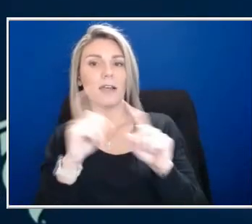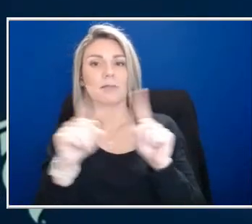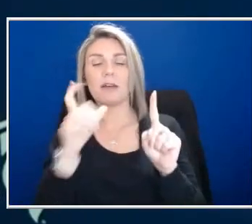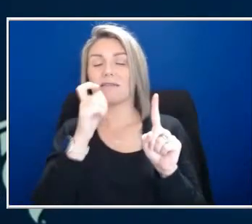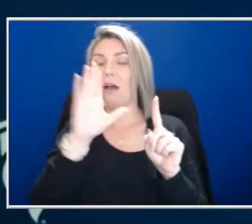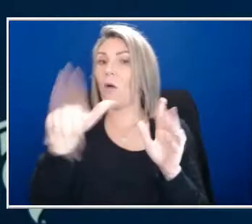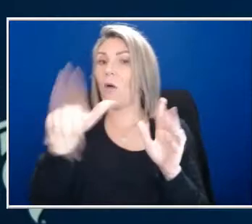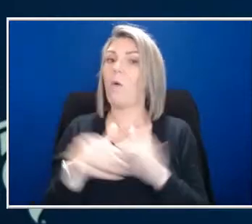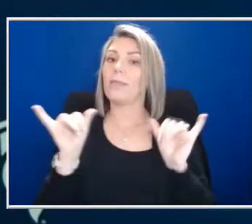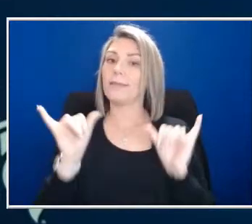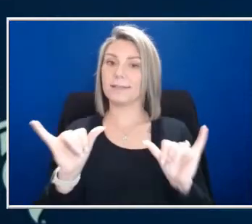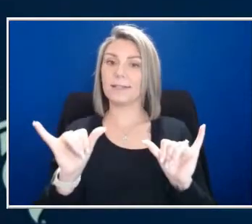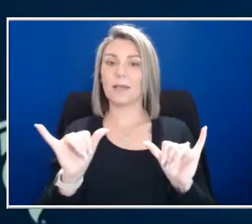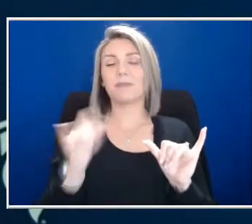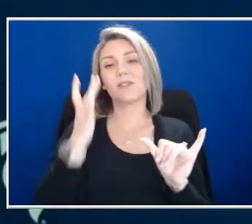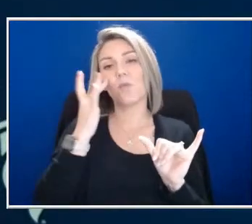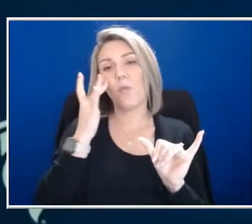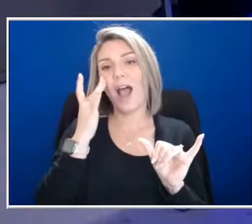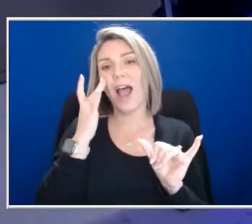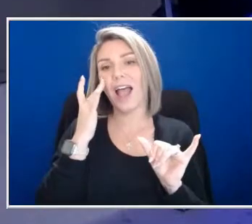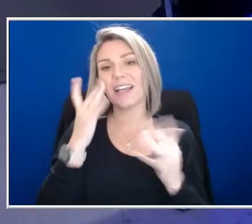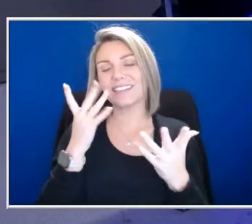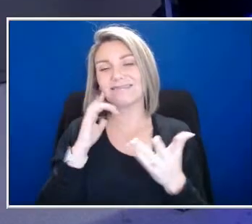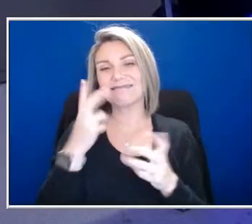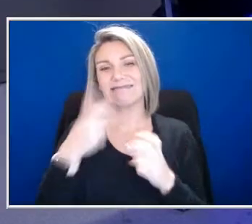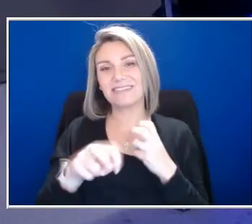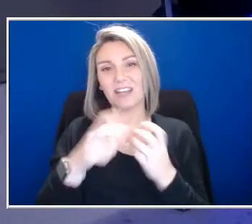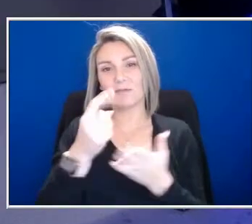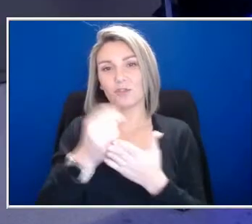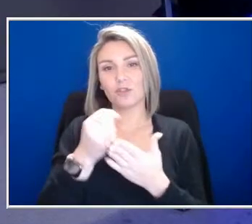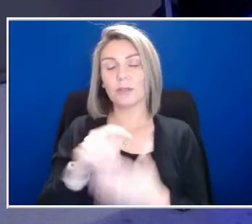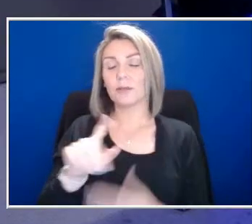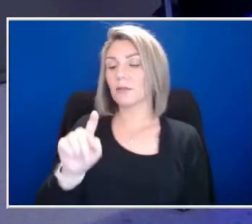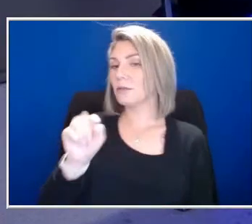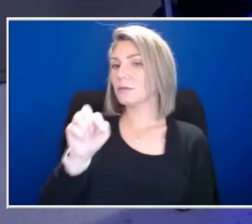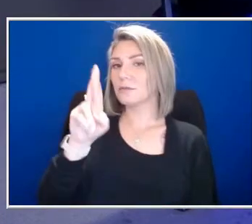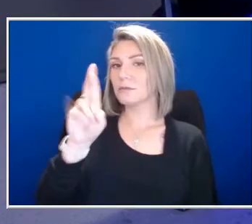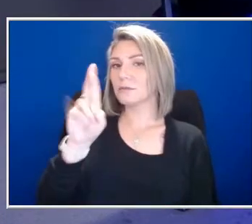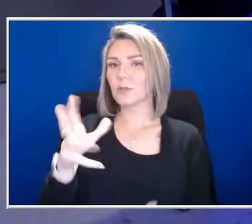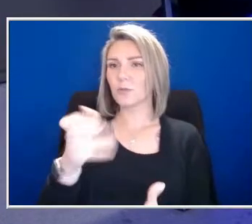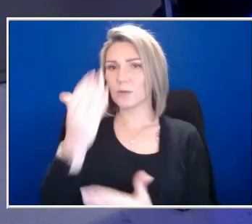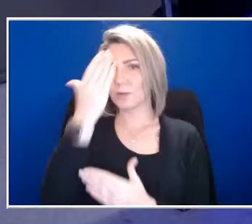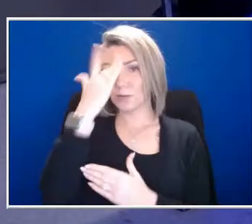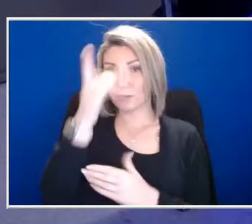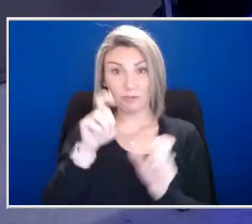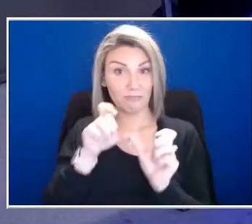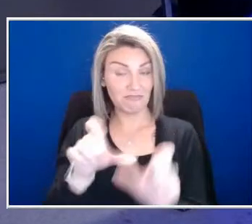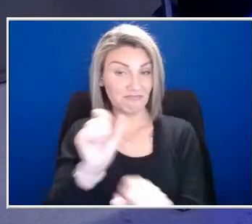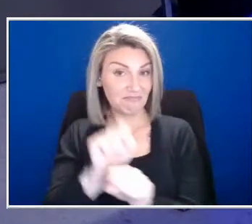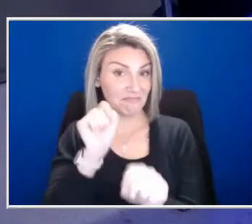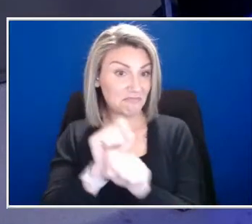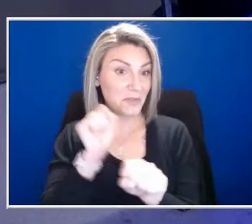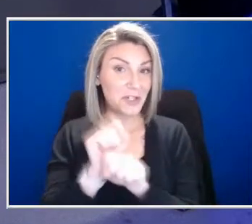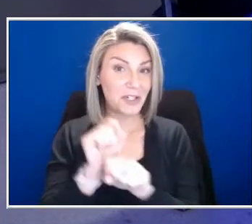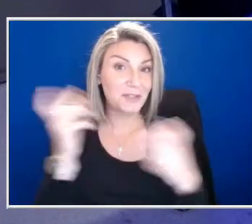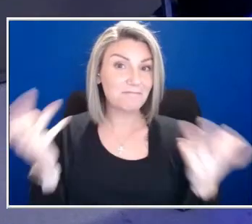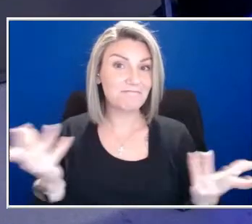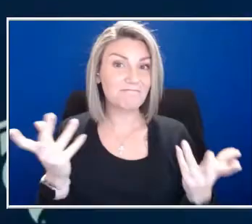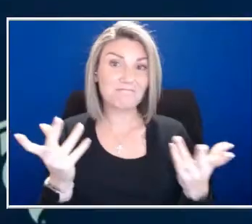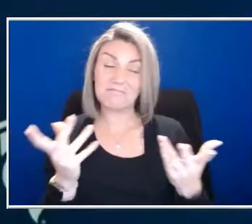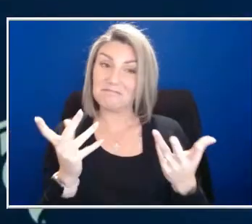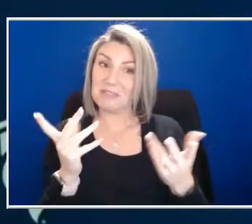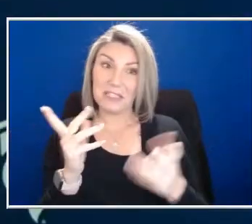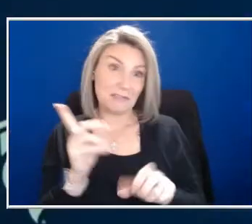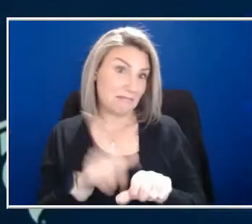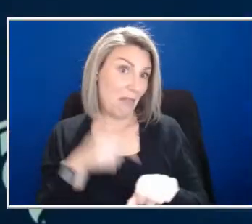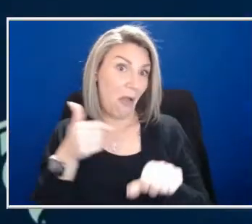is, again, is part of why it's difficult to treat. Terry wants to know, are you just going to keep working Just keep working. As long as I can, I